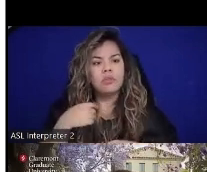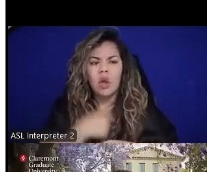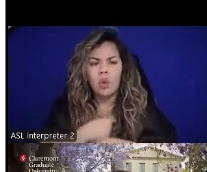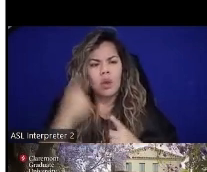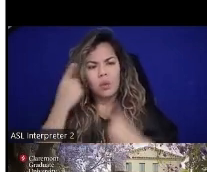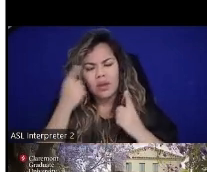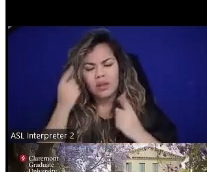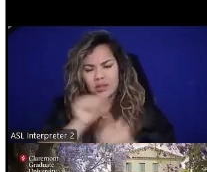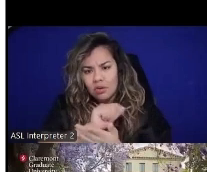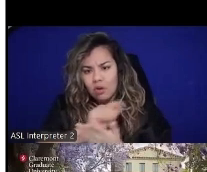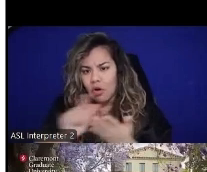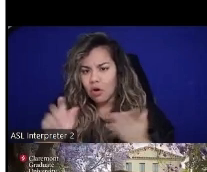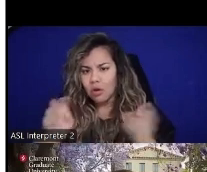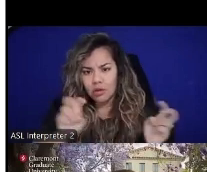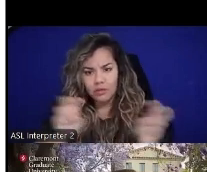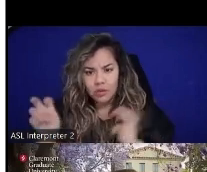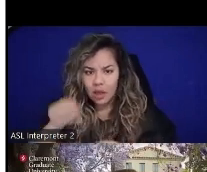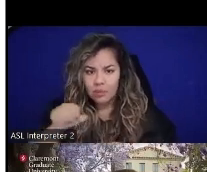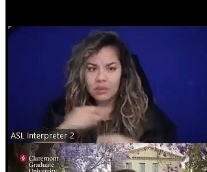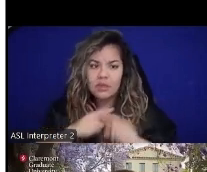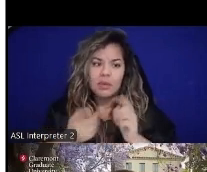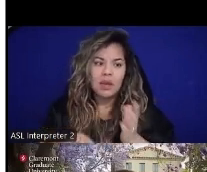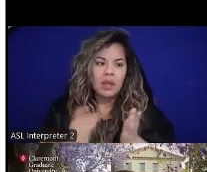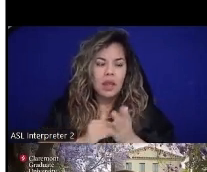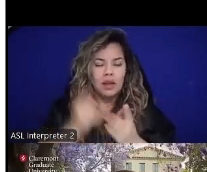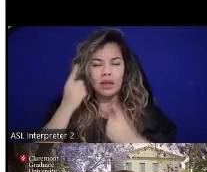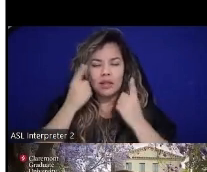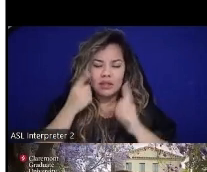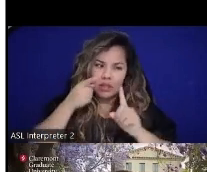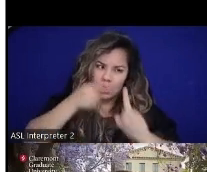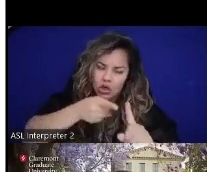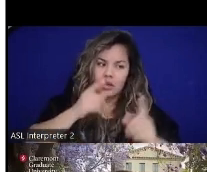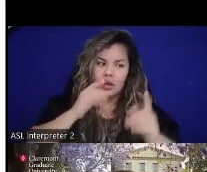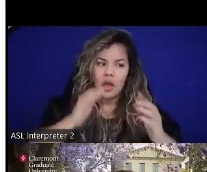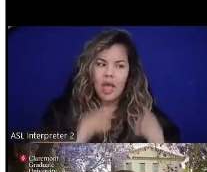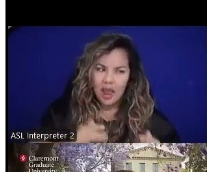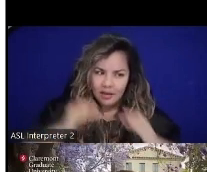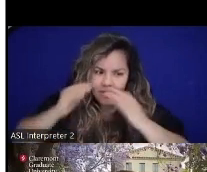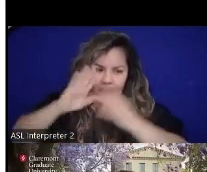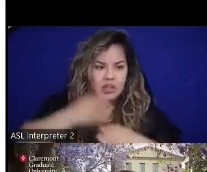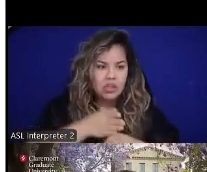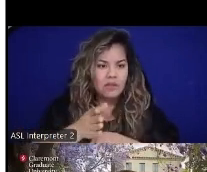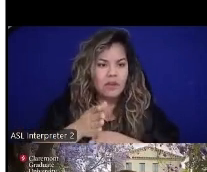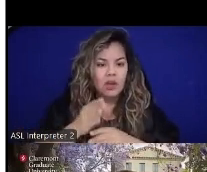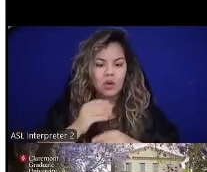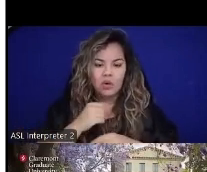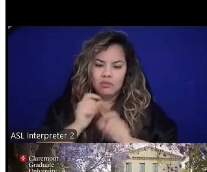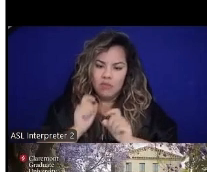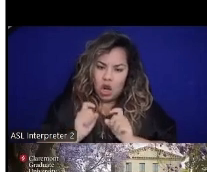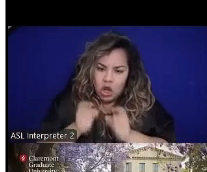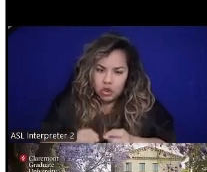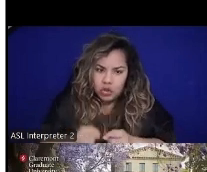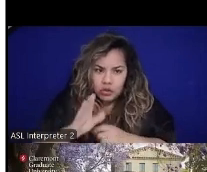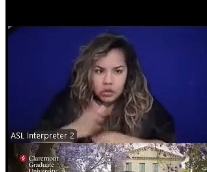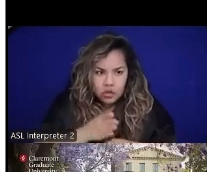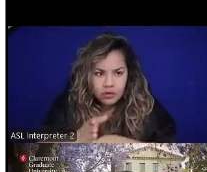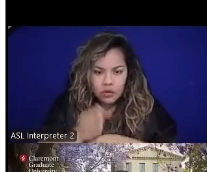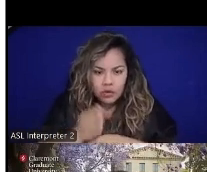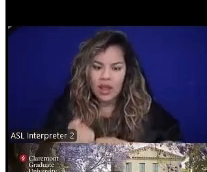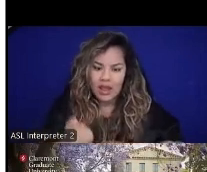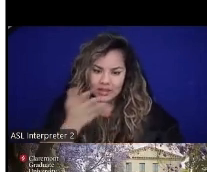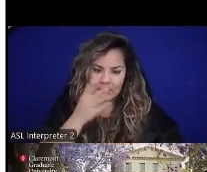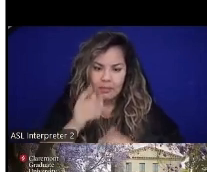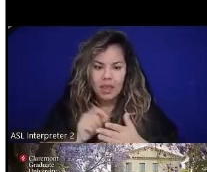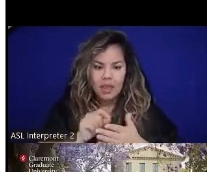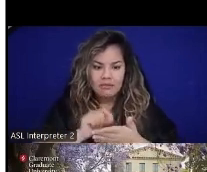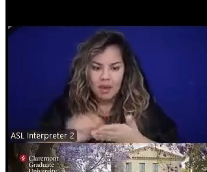considering the advancing the field, making a contribution, and submitting a manuscript of the highest quality. But if you really are